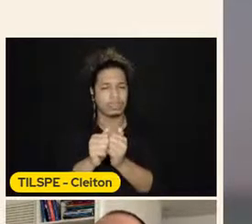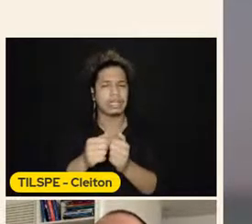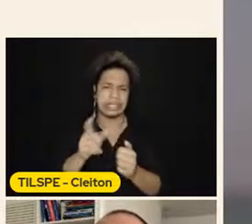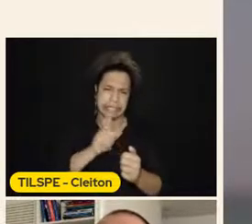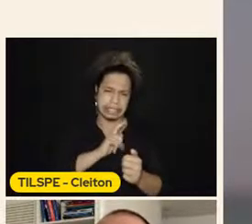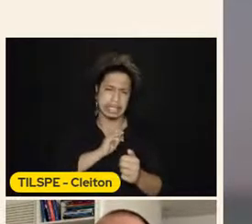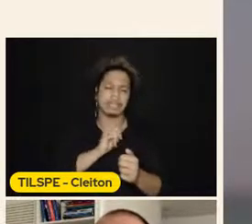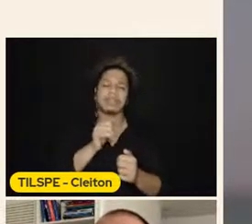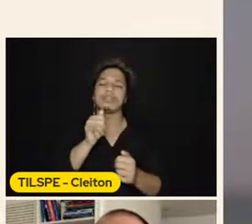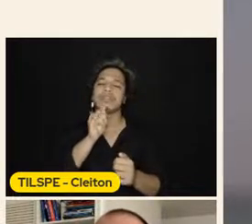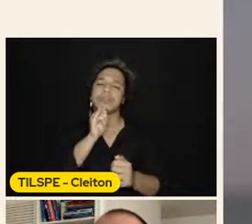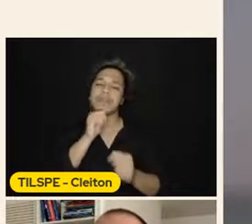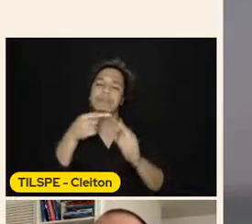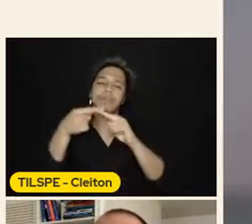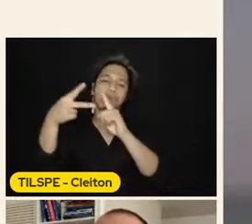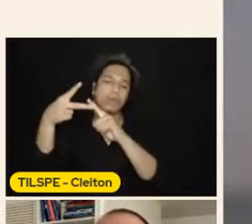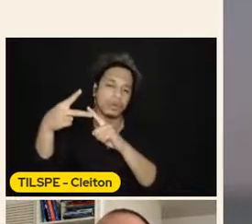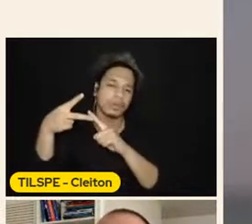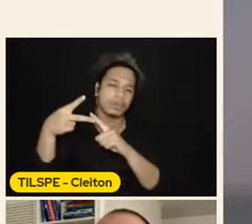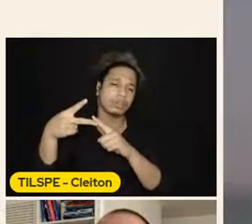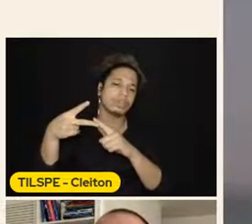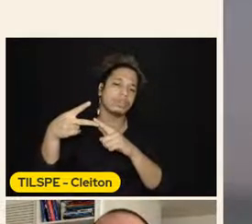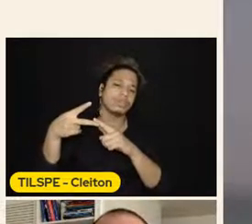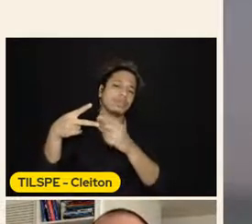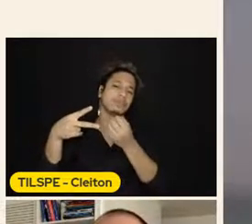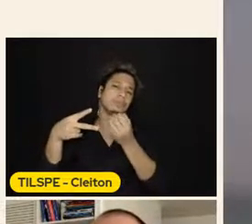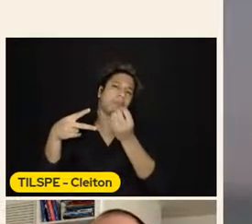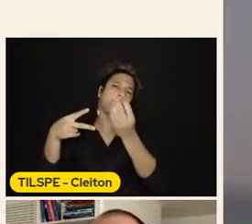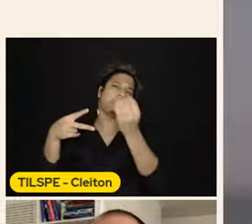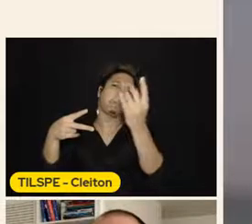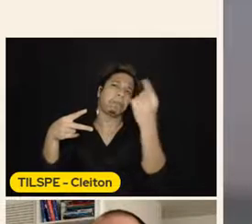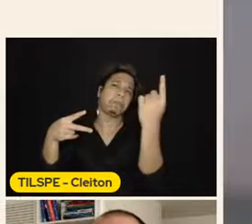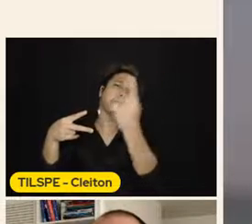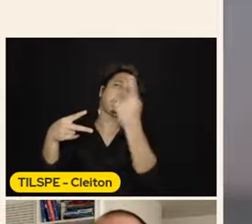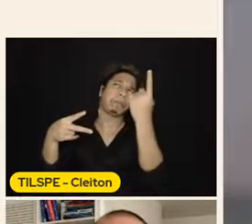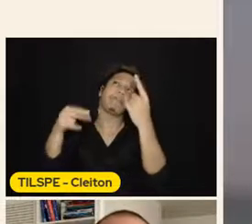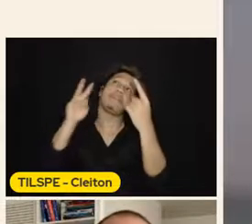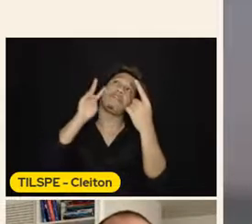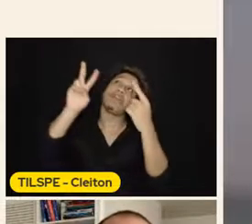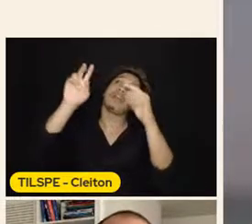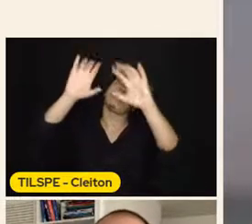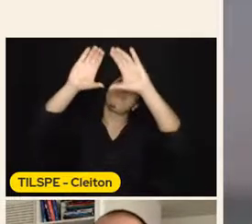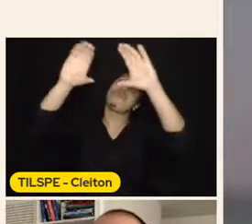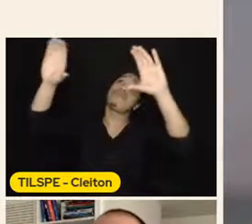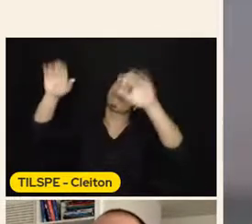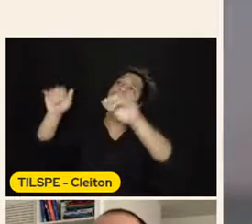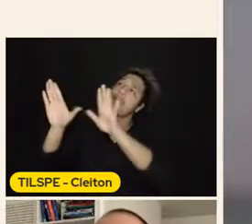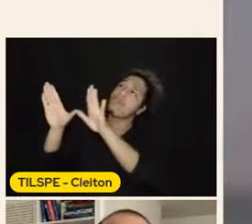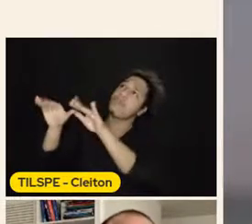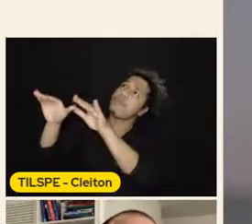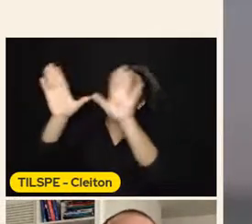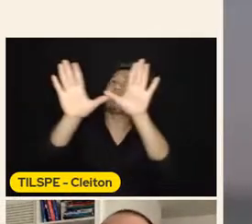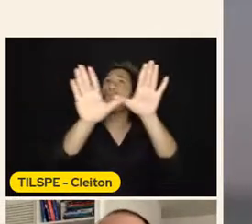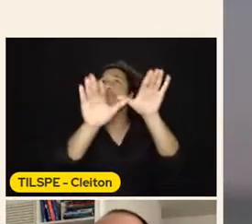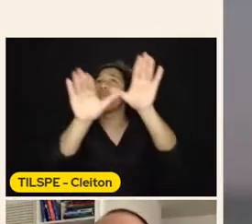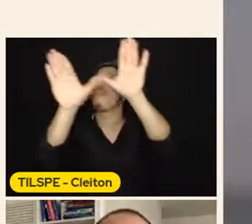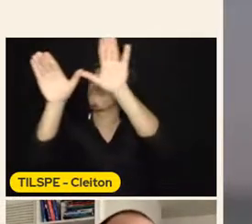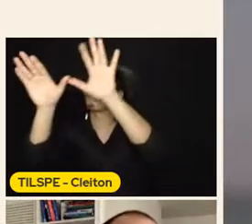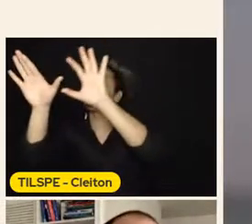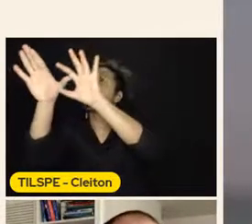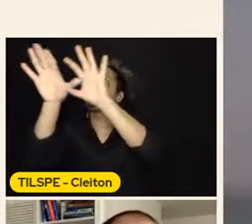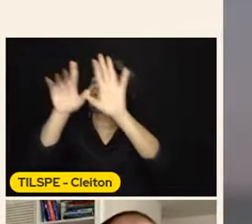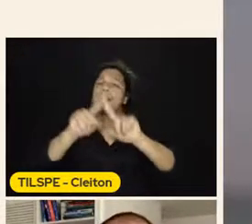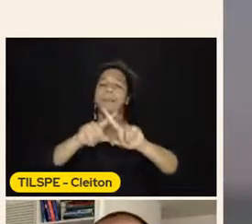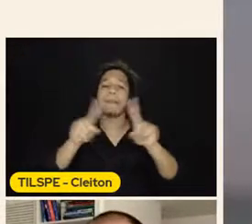say, we may travel alone, free as birds in the sky, but flocking together, we soar and